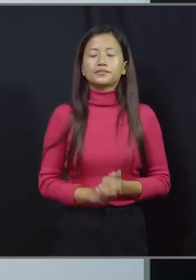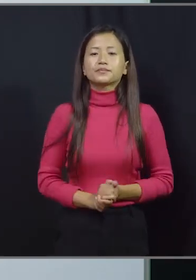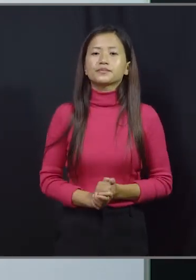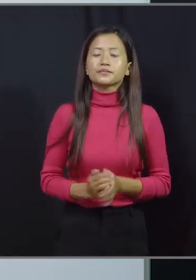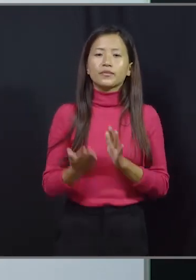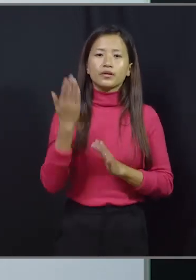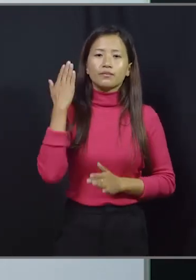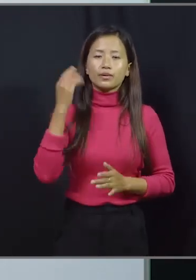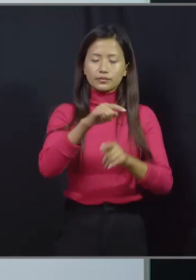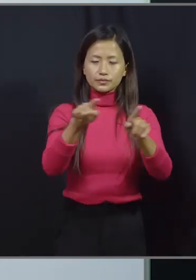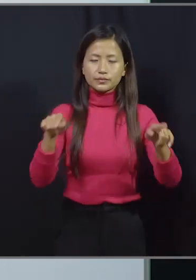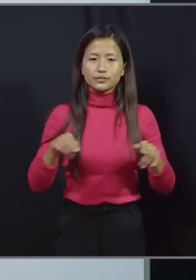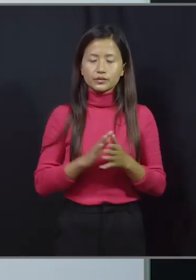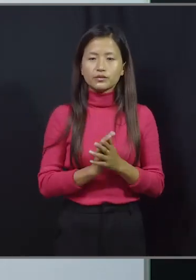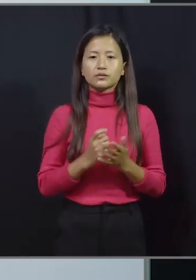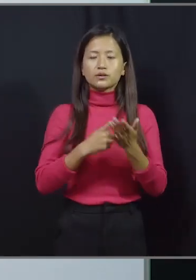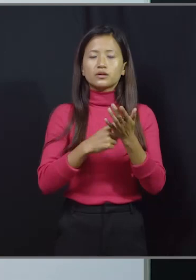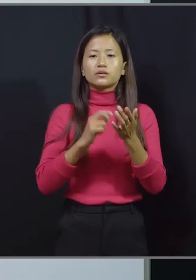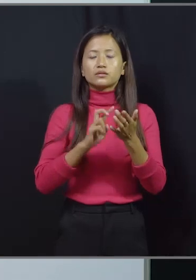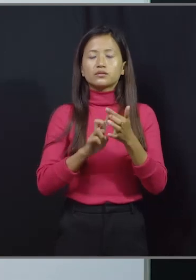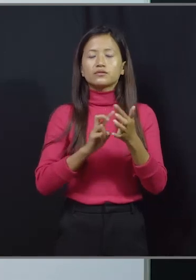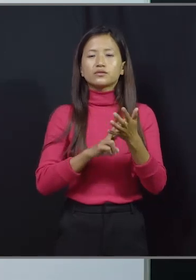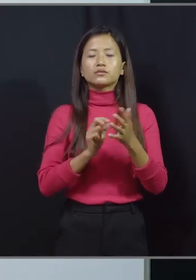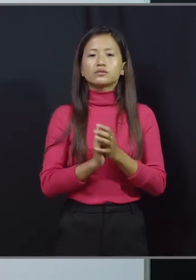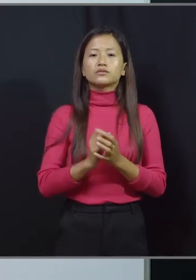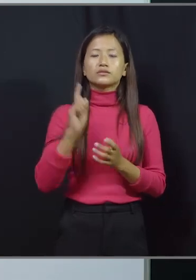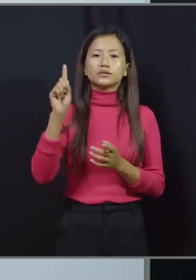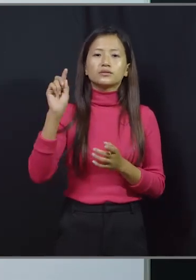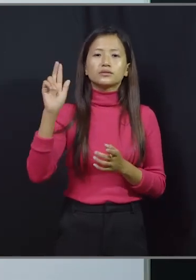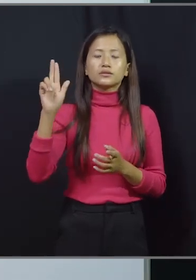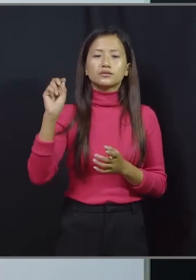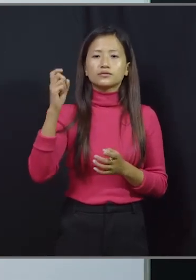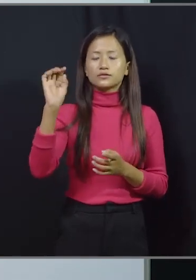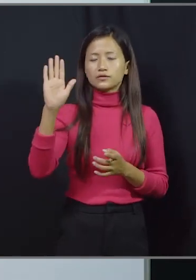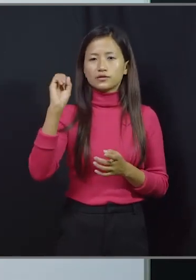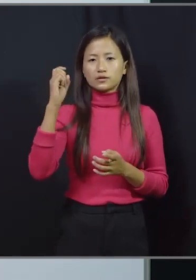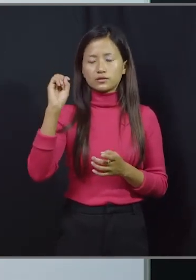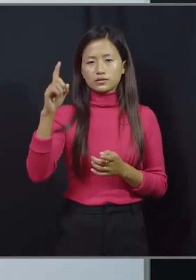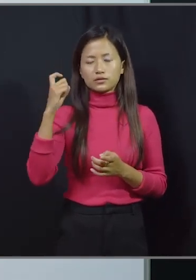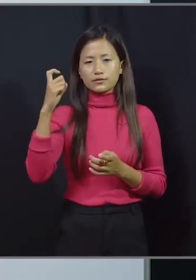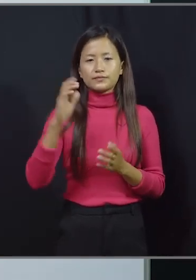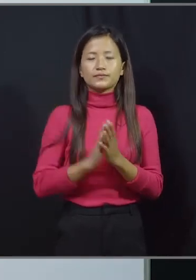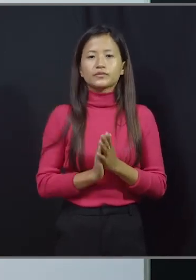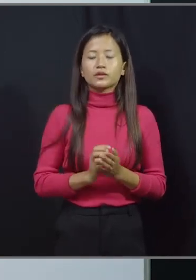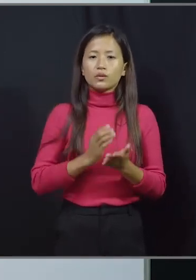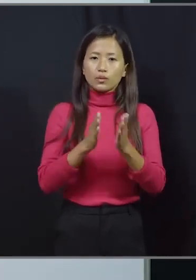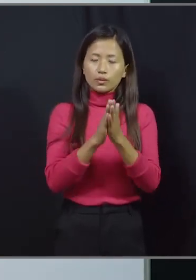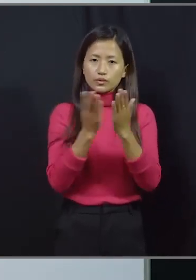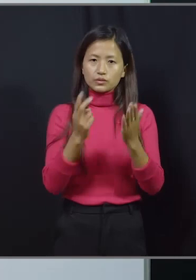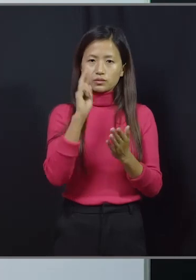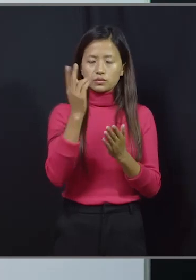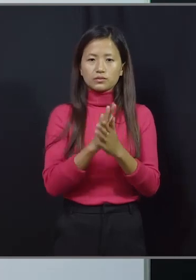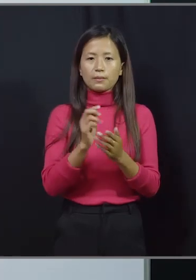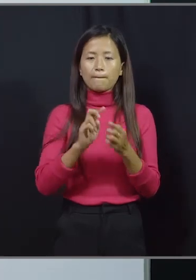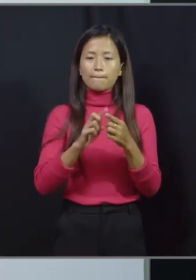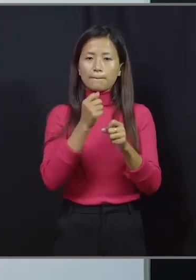the background of the revolt of 1857. So when we say about the background, it means we are going to flip 2